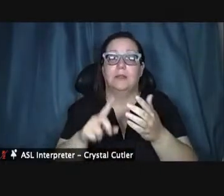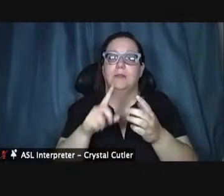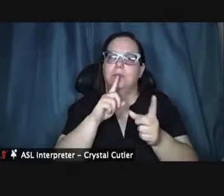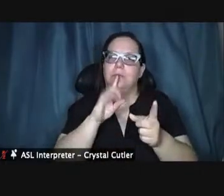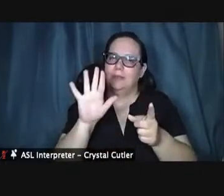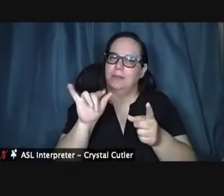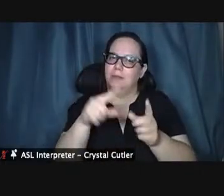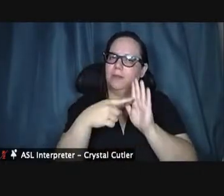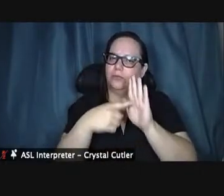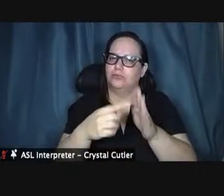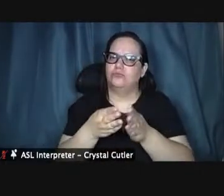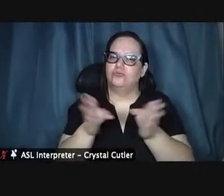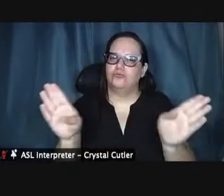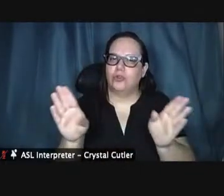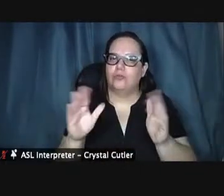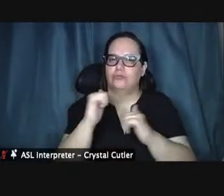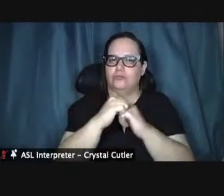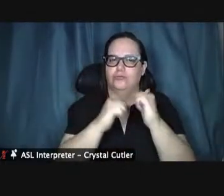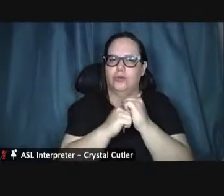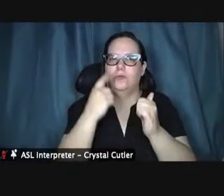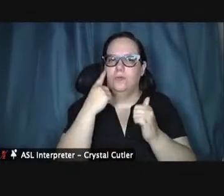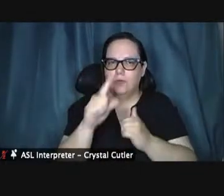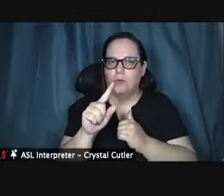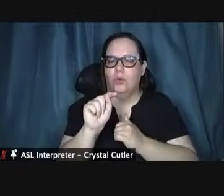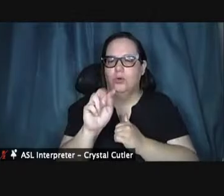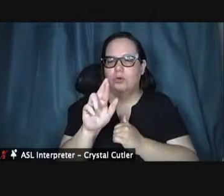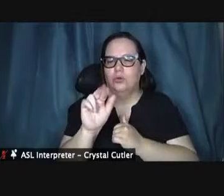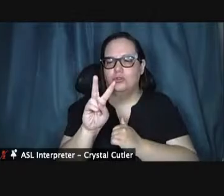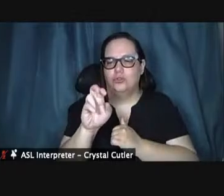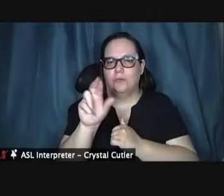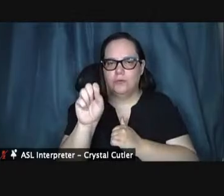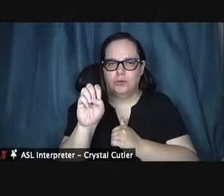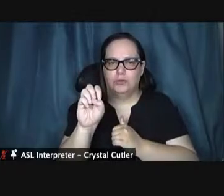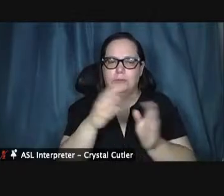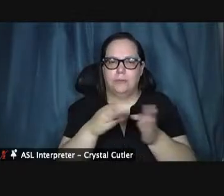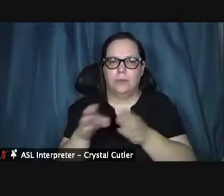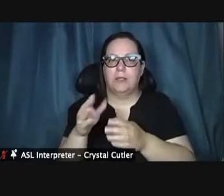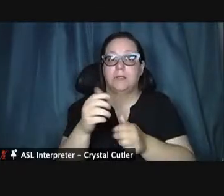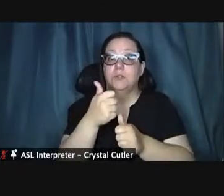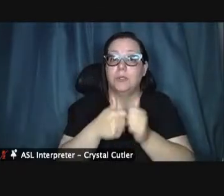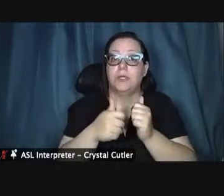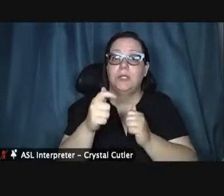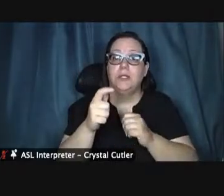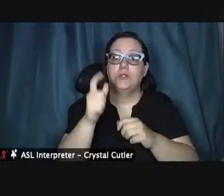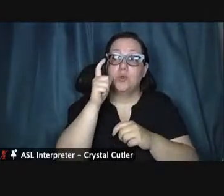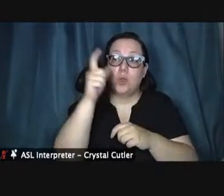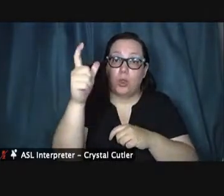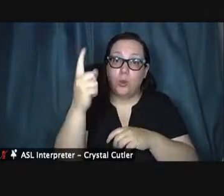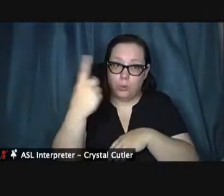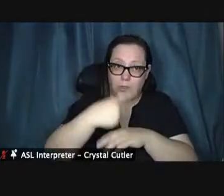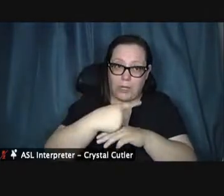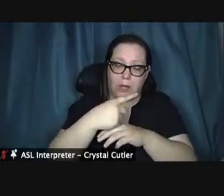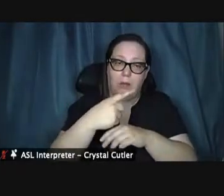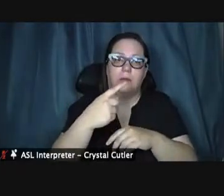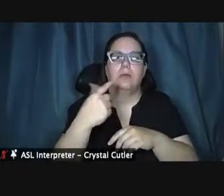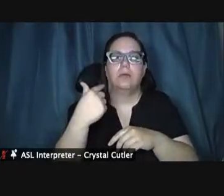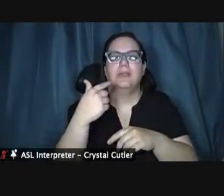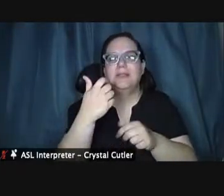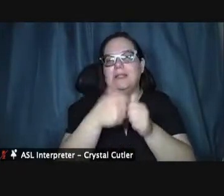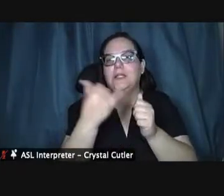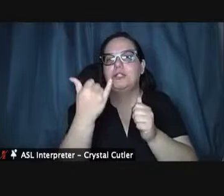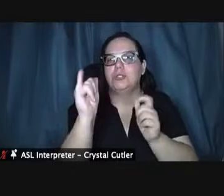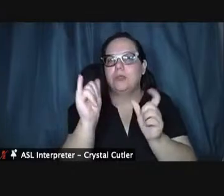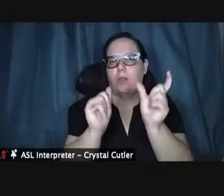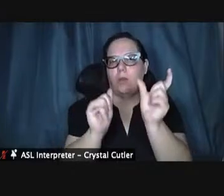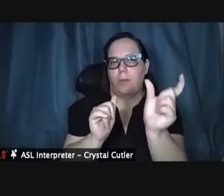of the traverse plan. In each lunar day, here's each one of these yellow bars is a